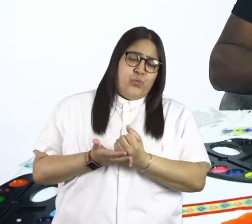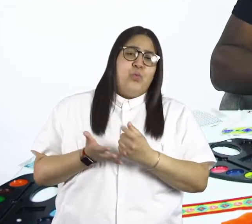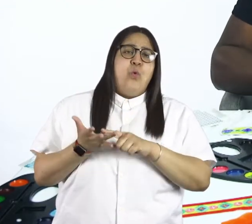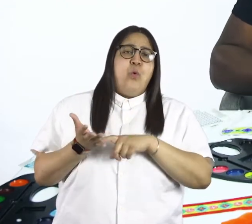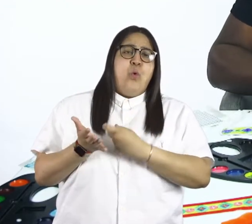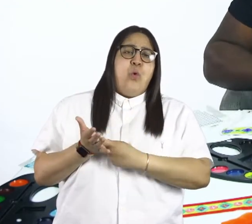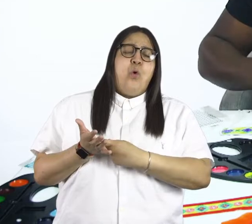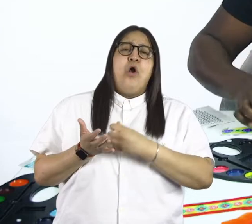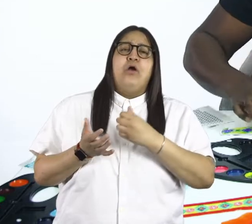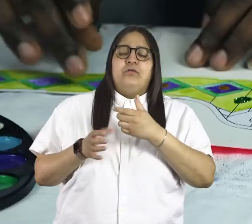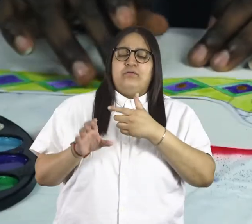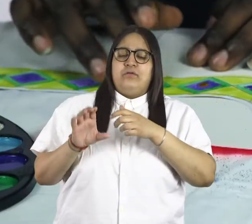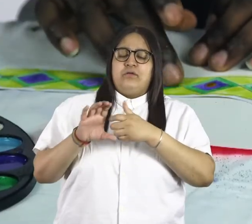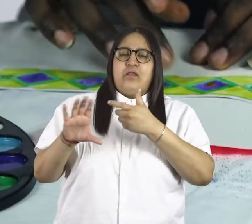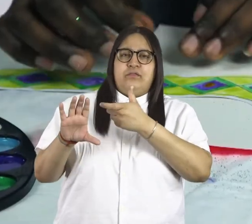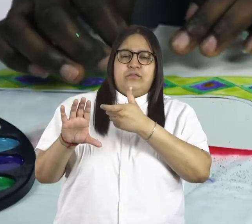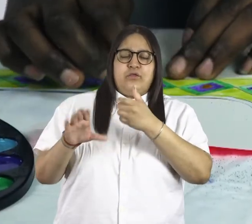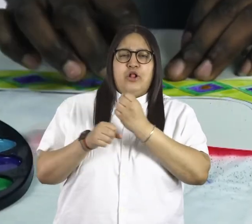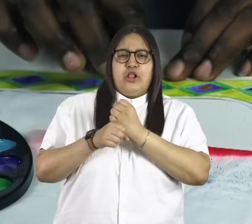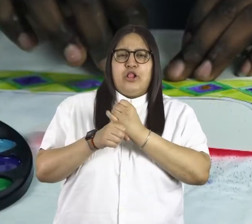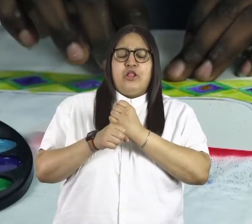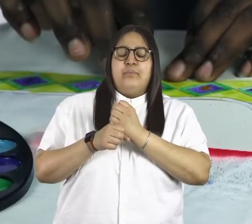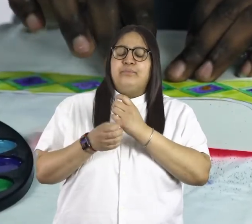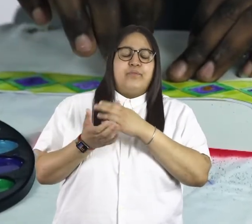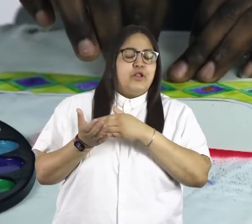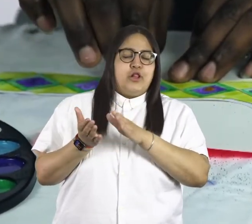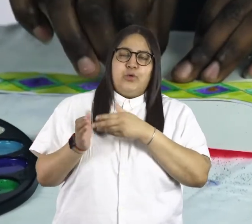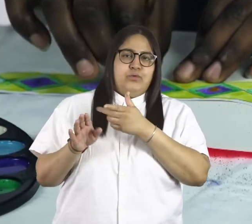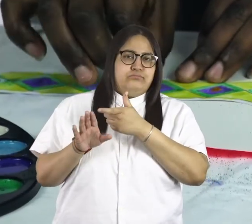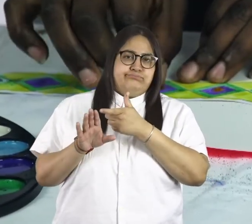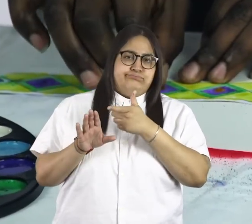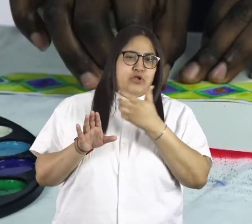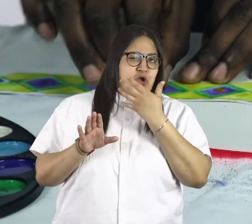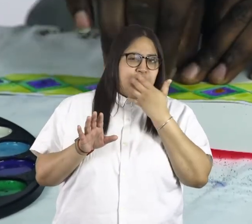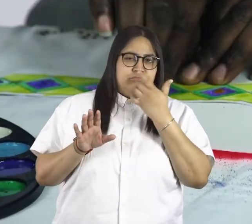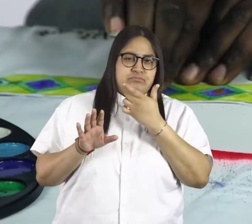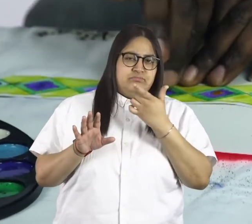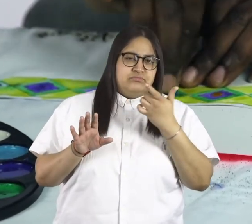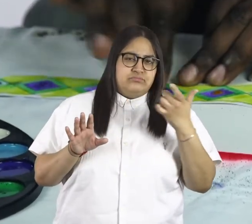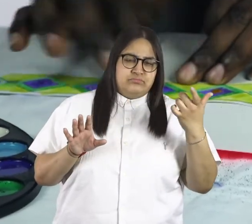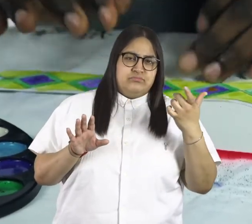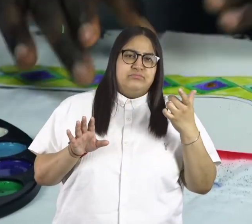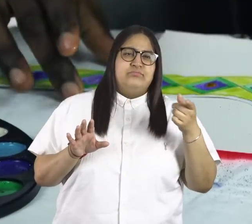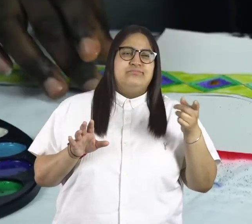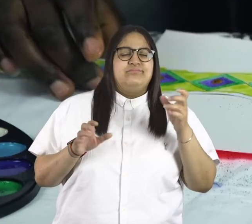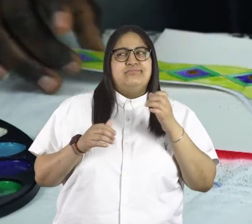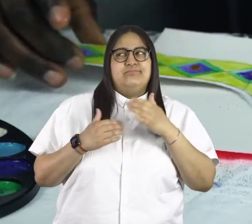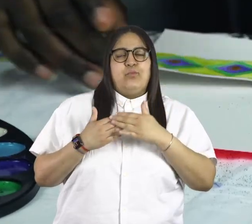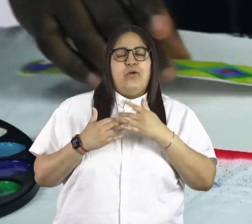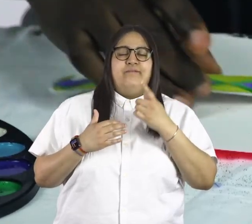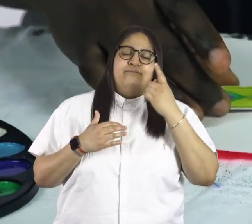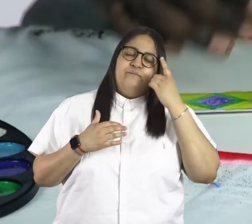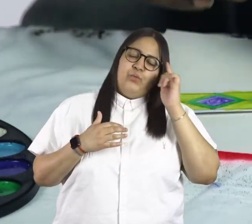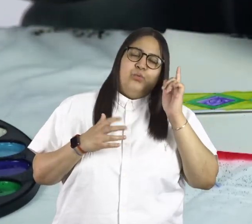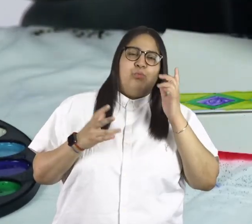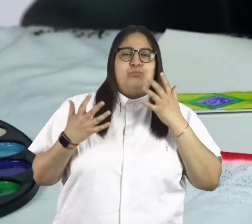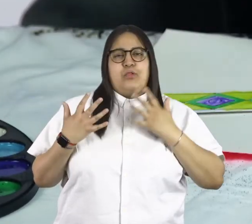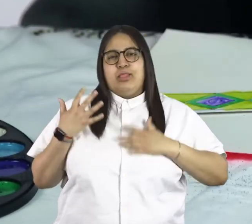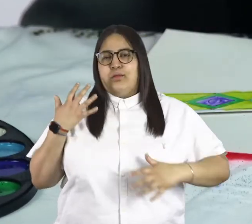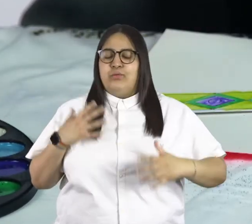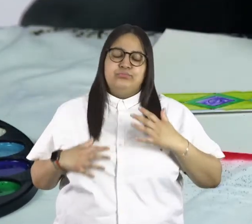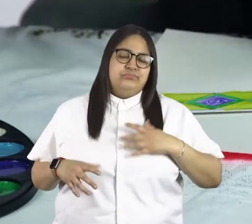do this for, we don't need to use that for this. That's mainly when you're doing like clothing, applying these rhinestones